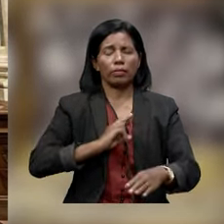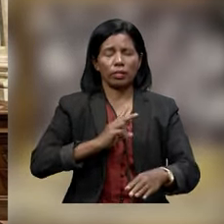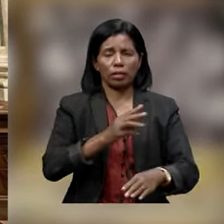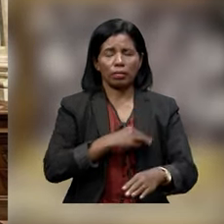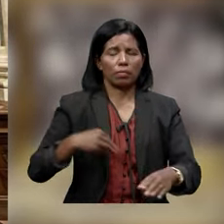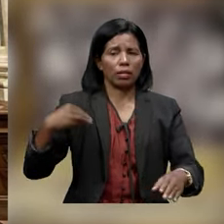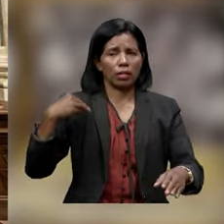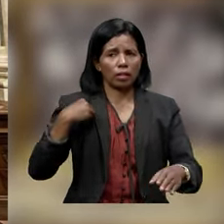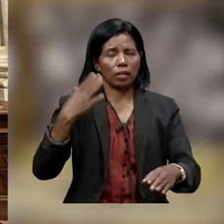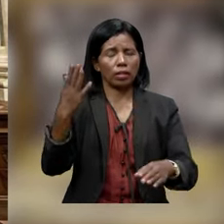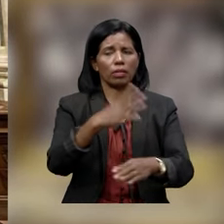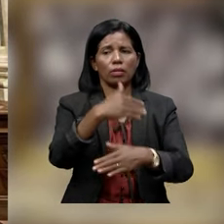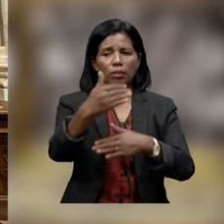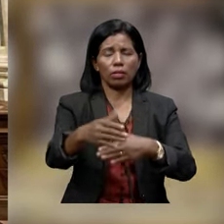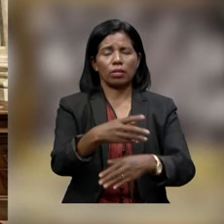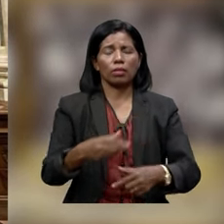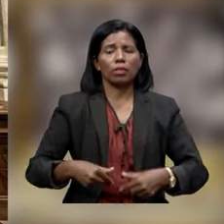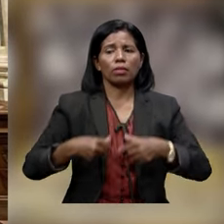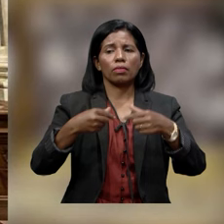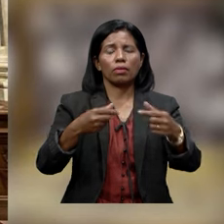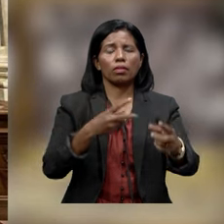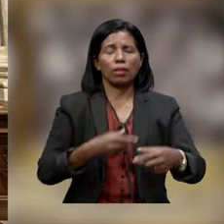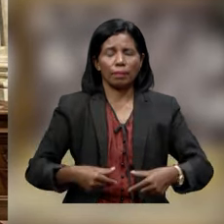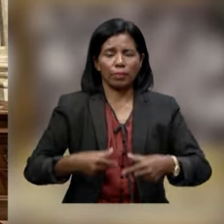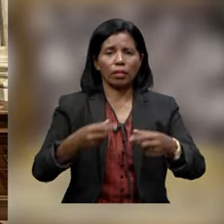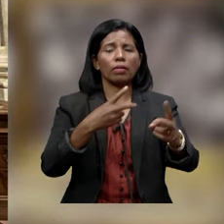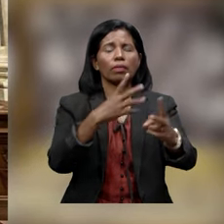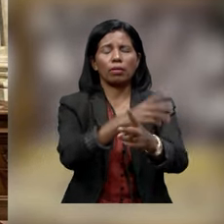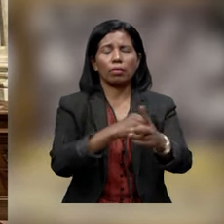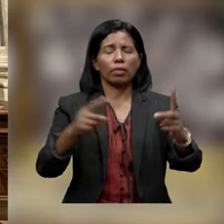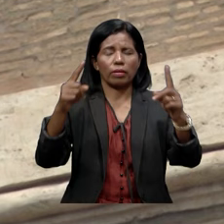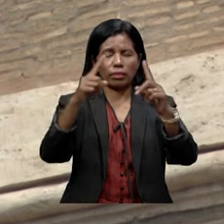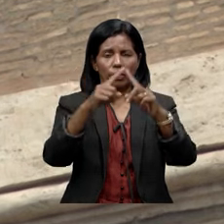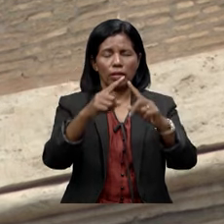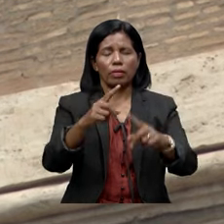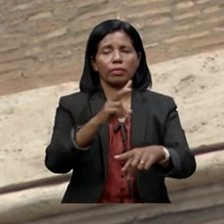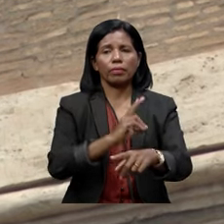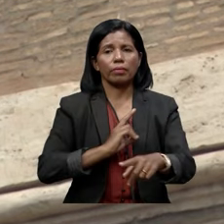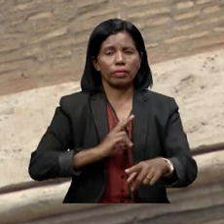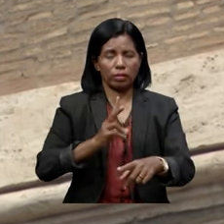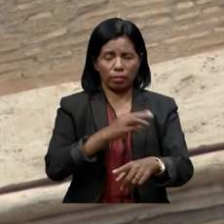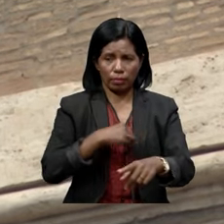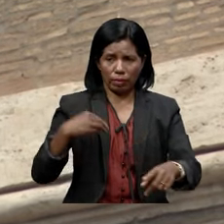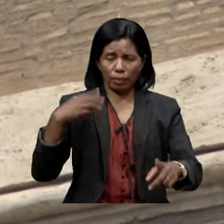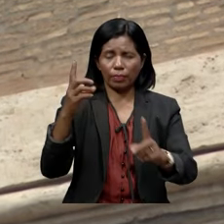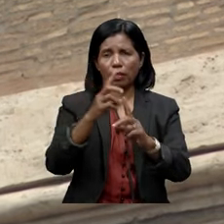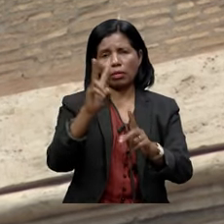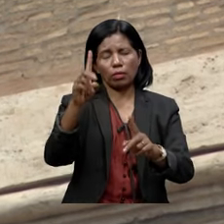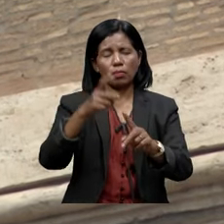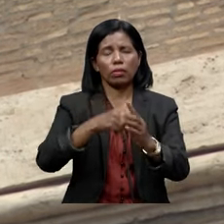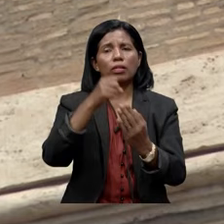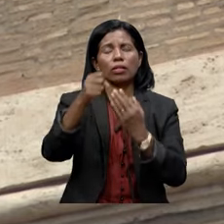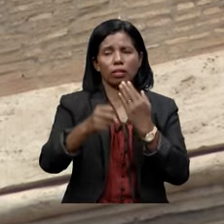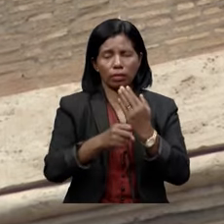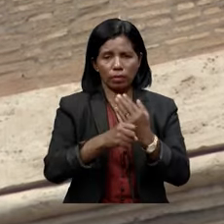Populi Romani ni oin, ori entrega nine viagem apostólica bana infeto. E a loron rua fulan setembro, líder máximo Igreja